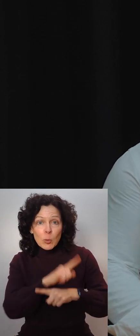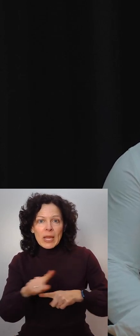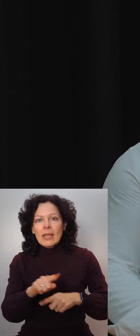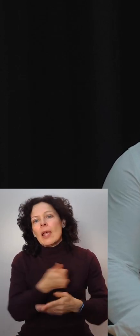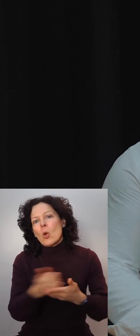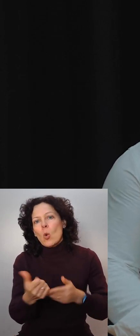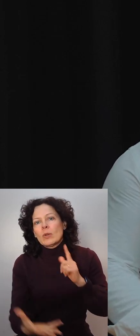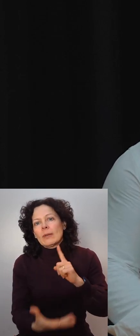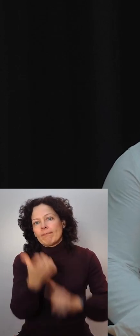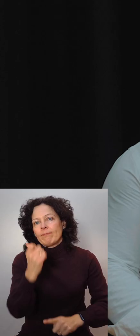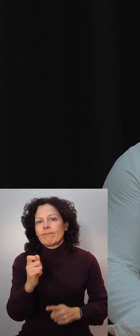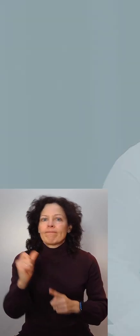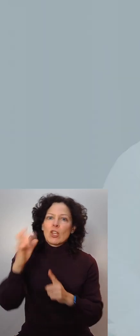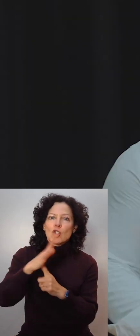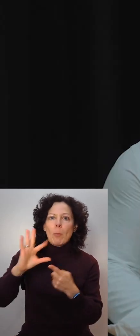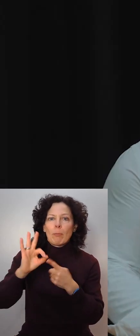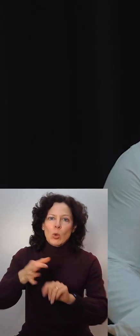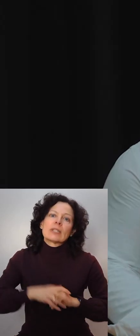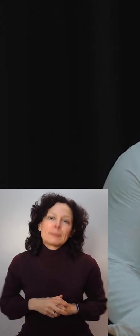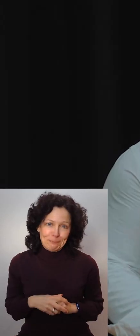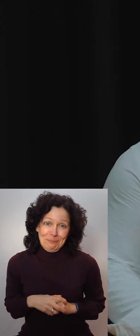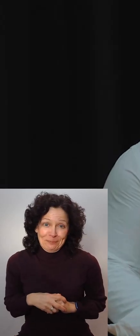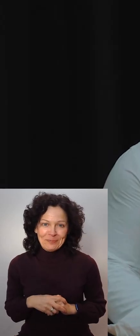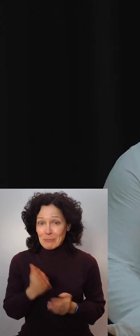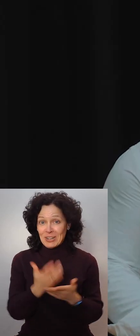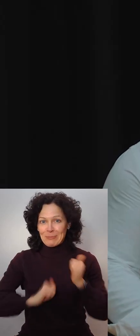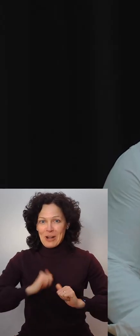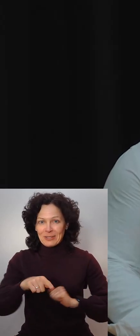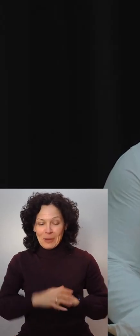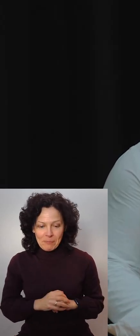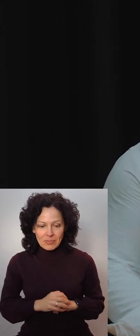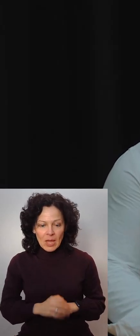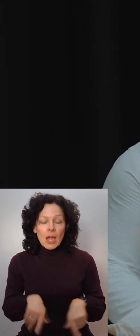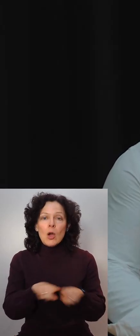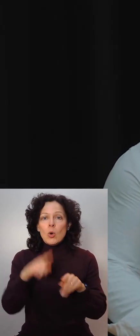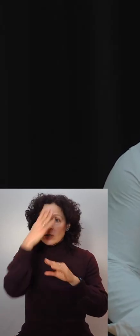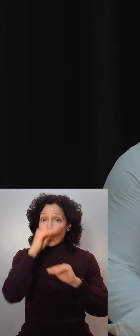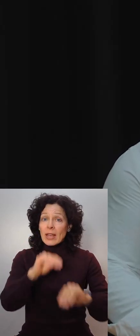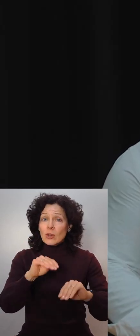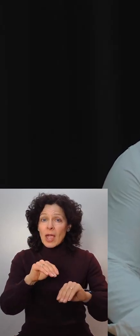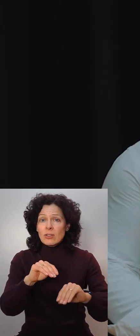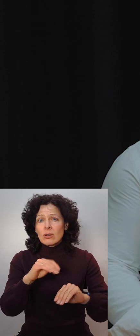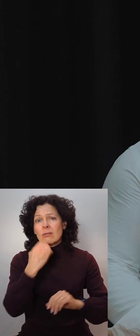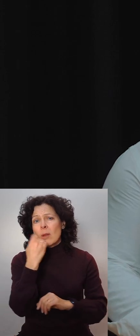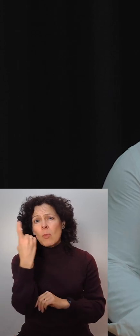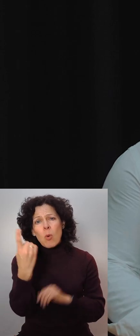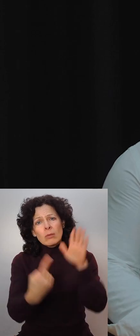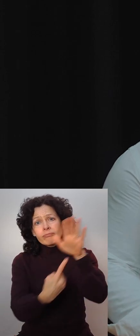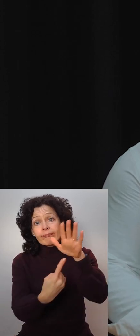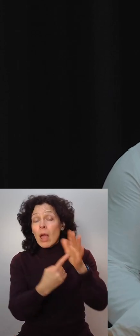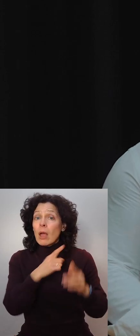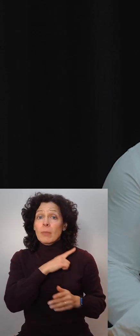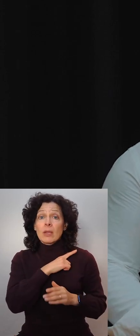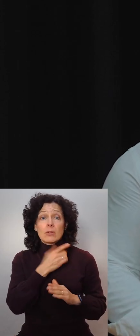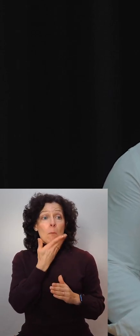So I'm really proud of him. What I really will say, the education is on first place. Because if you are not